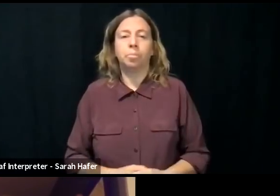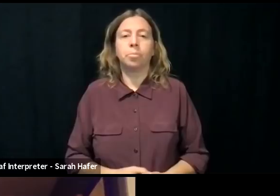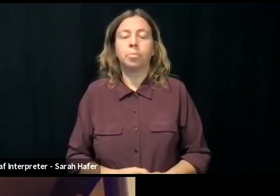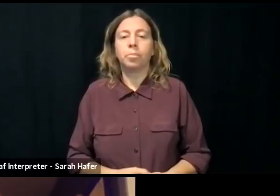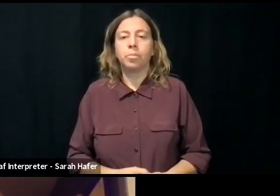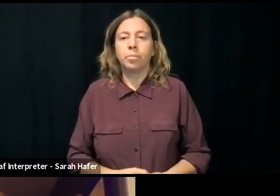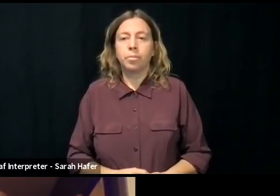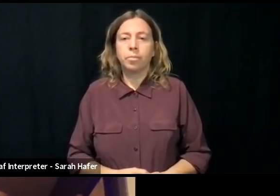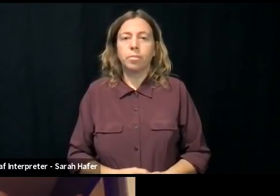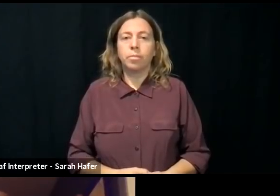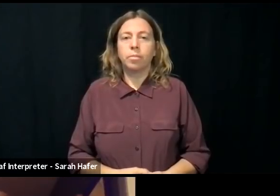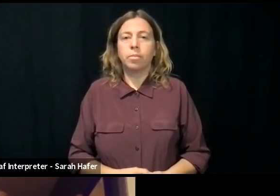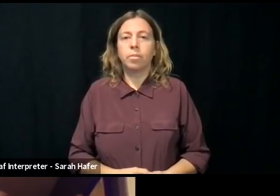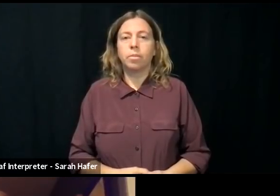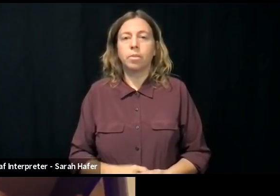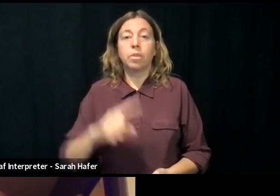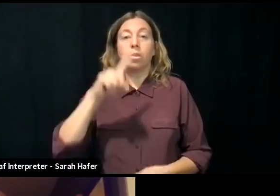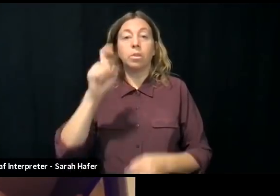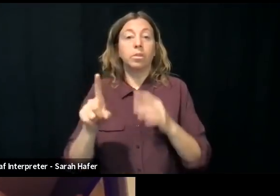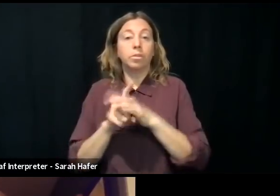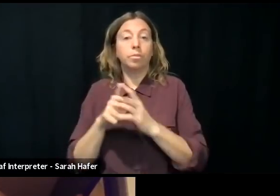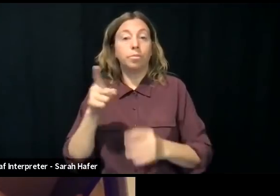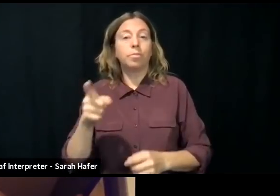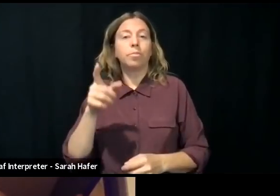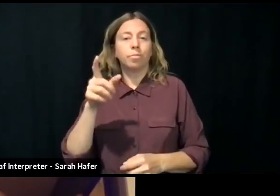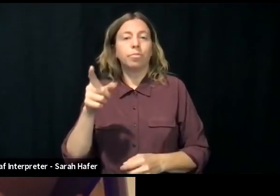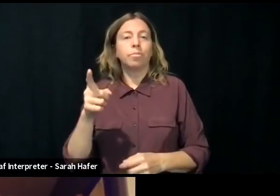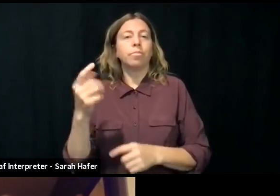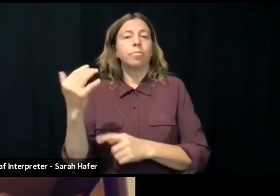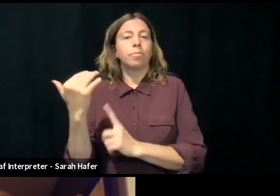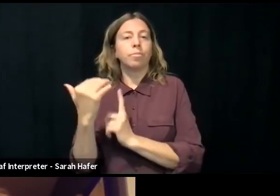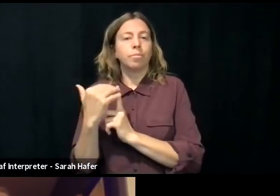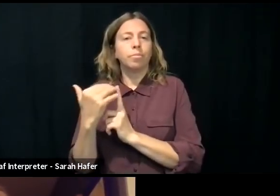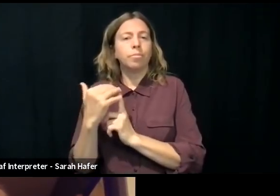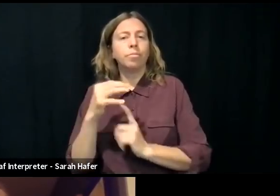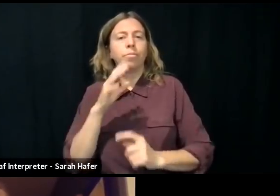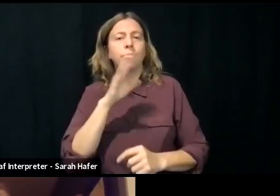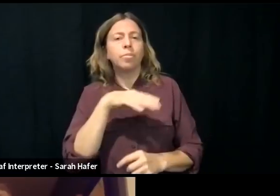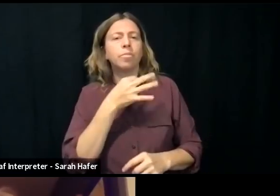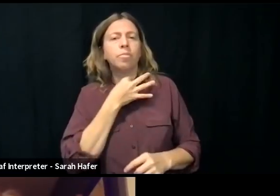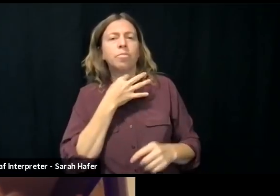Marie. Are you tracking which vaccine the breakthrough cases are happening with?